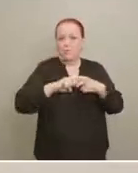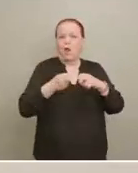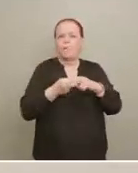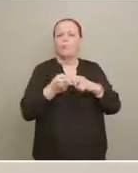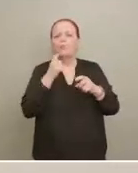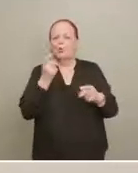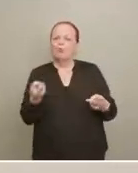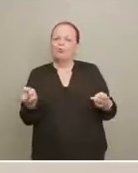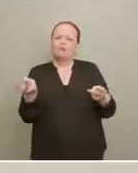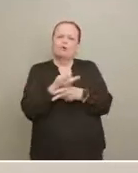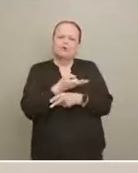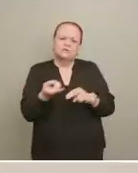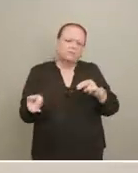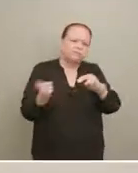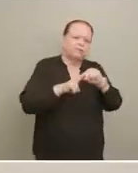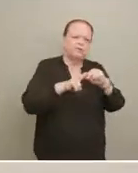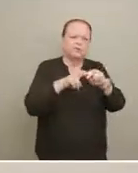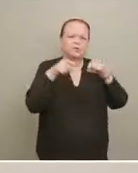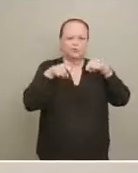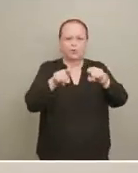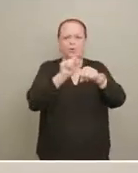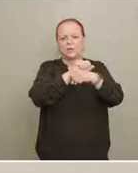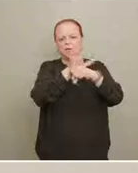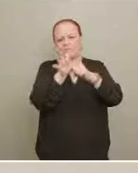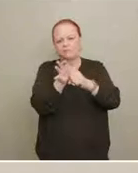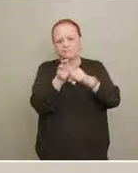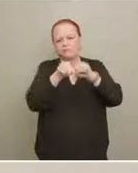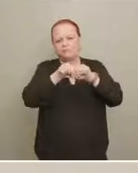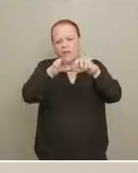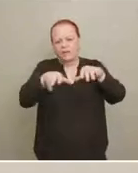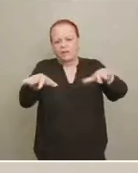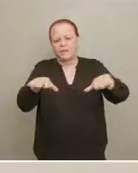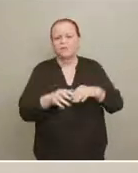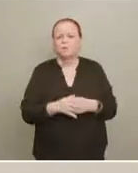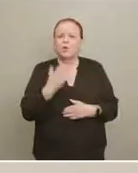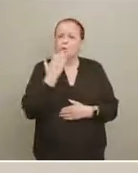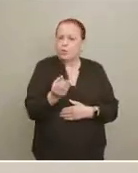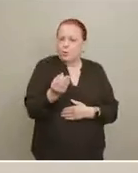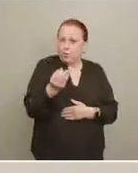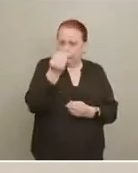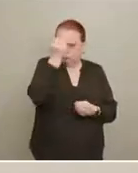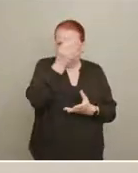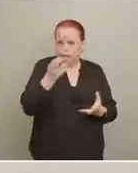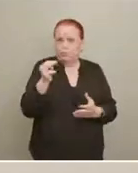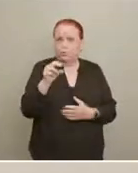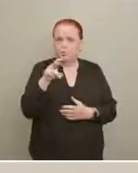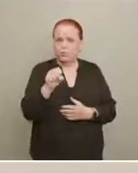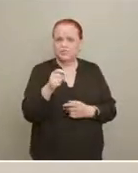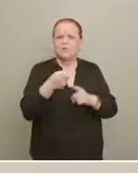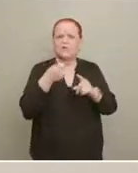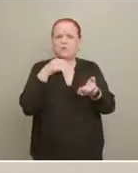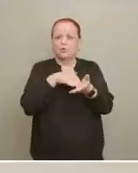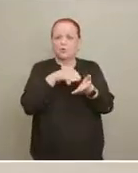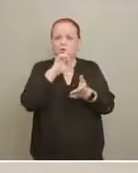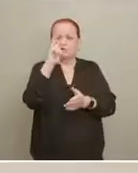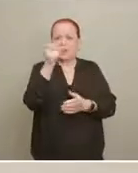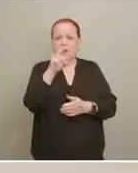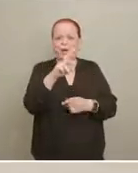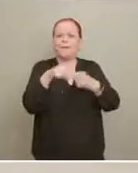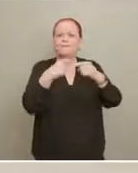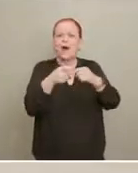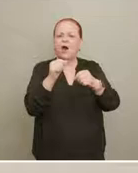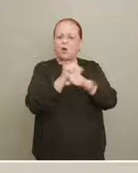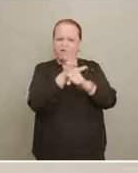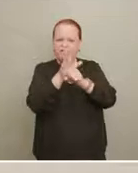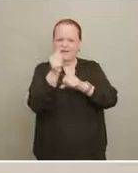the COVID-19 pandemic. You'll hear some good news today from Dr. Chow about our status of our